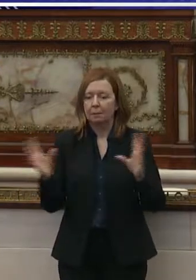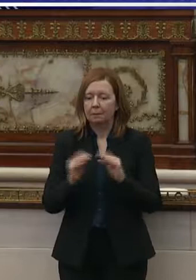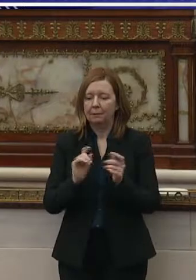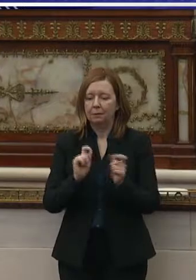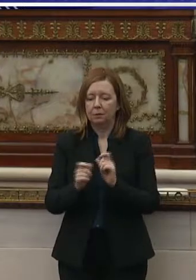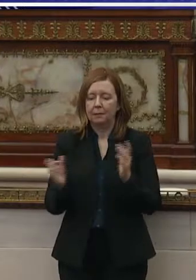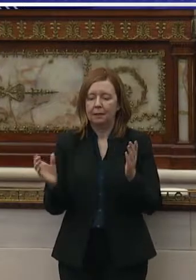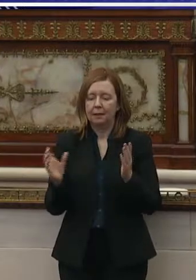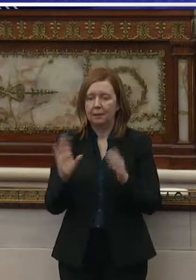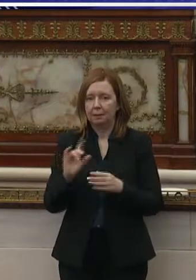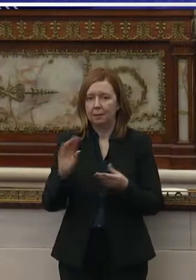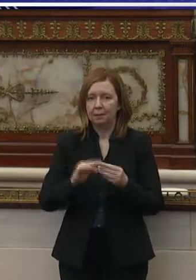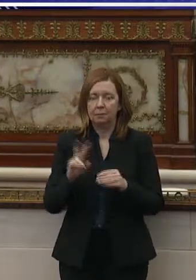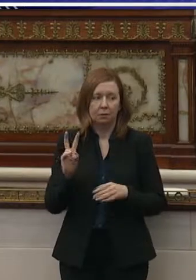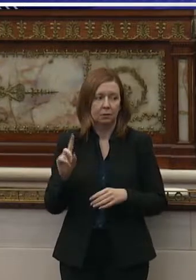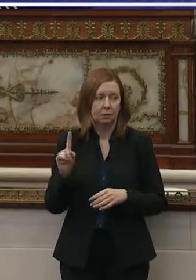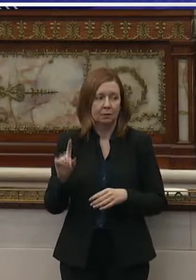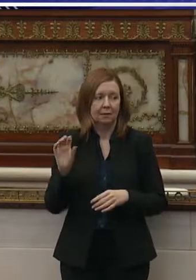amend Bill number